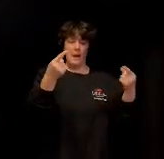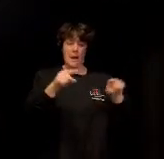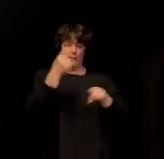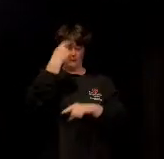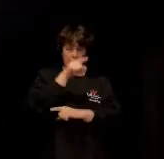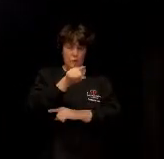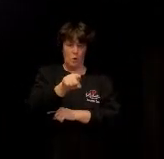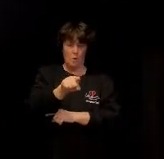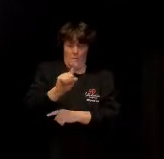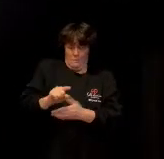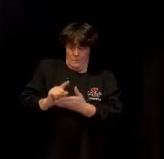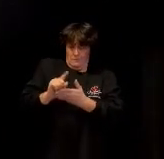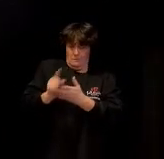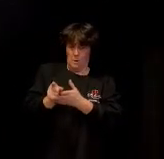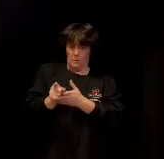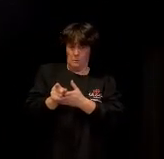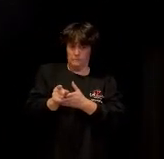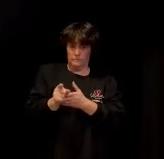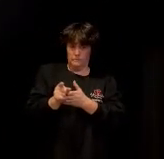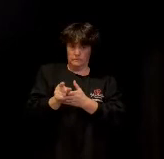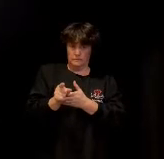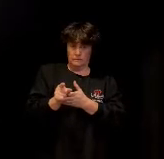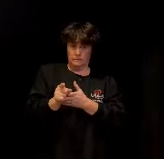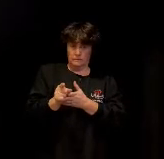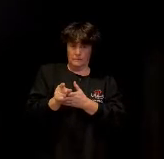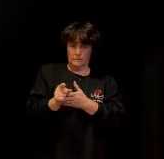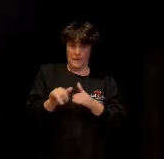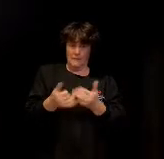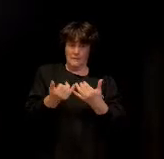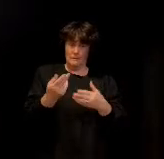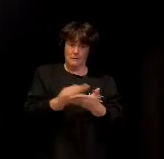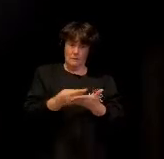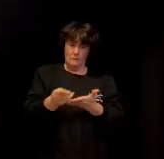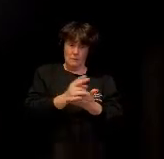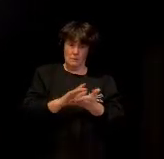your life. That's what the Holy Spirit does.